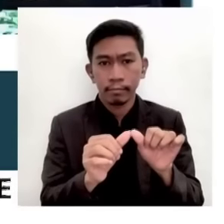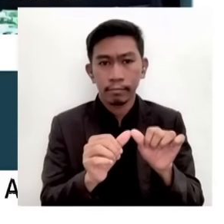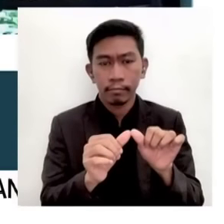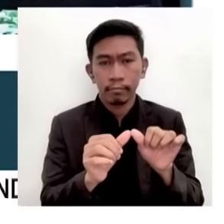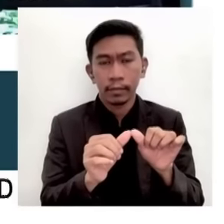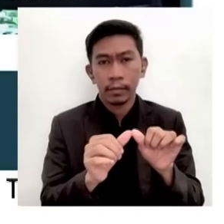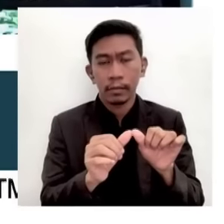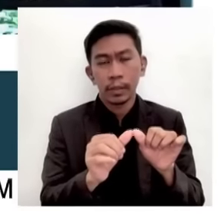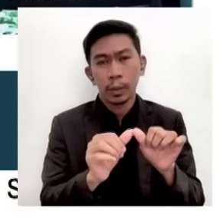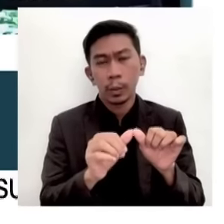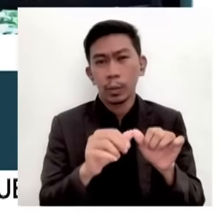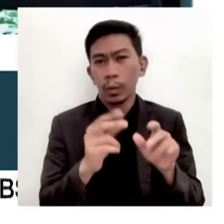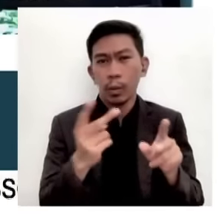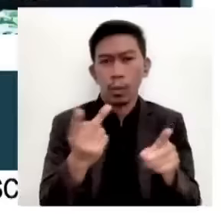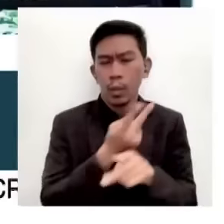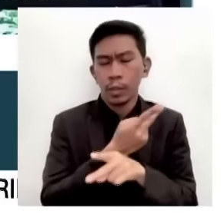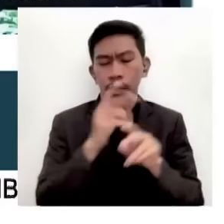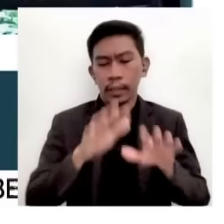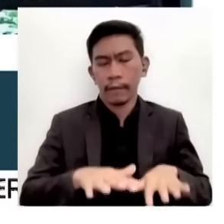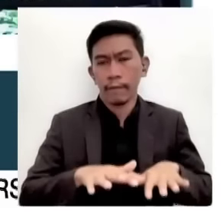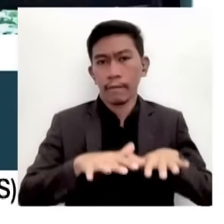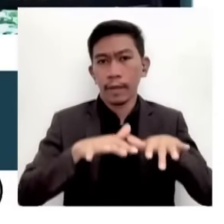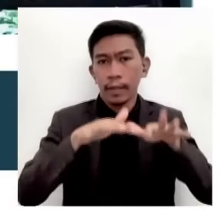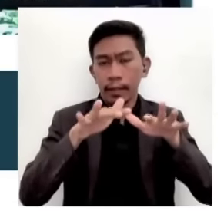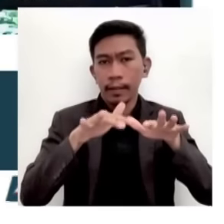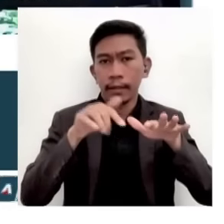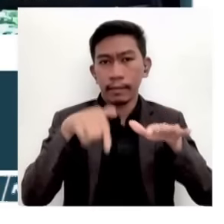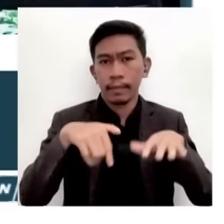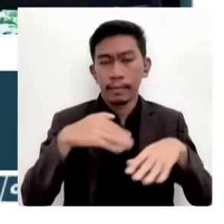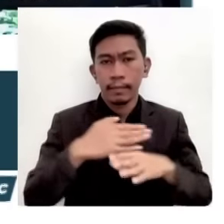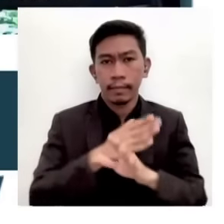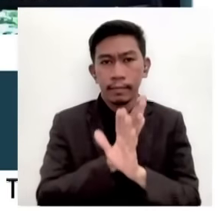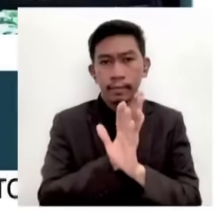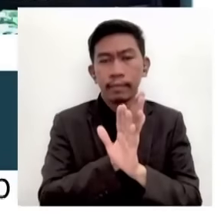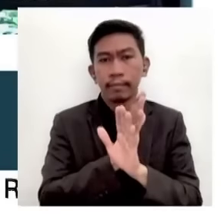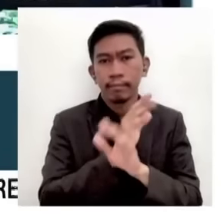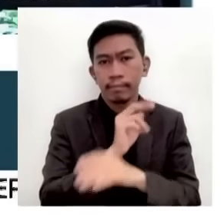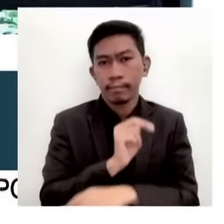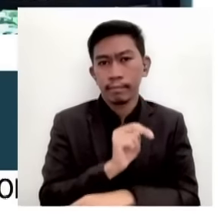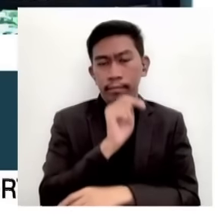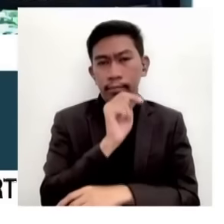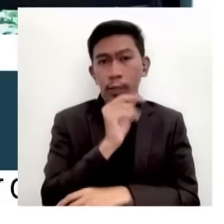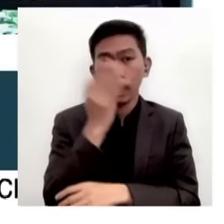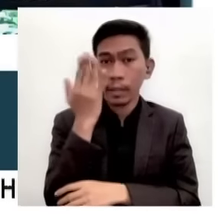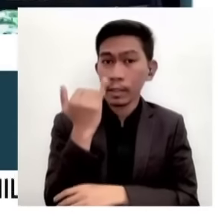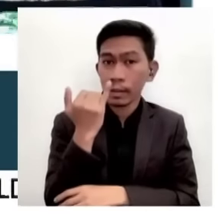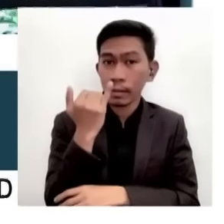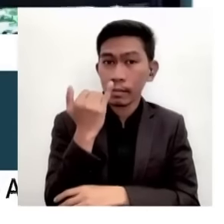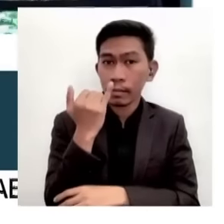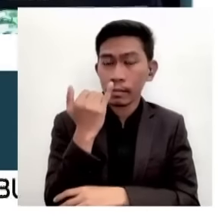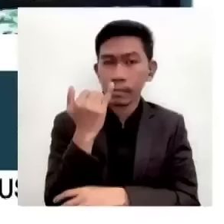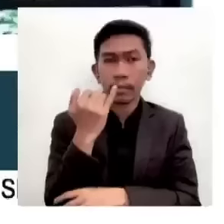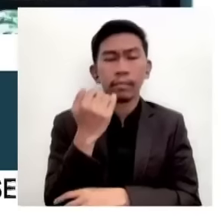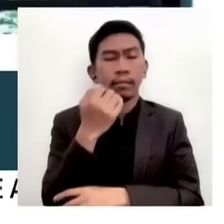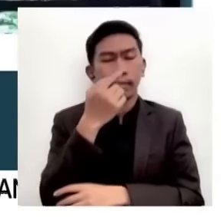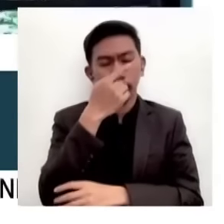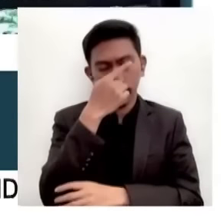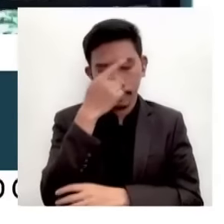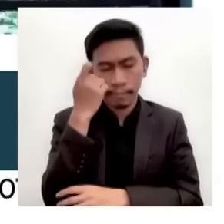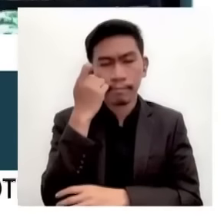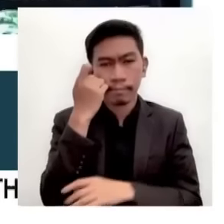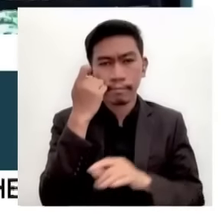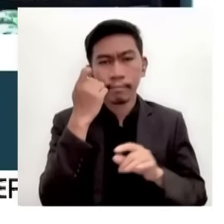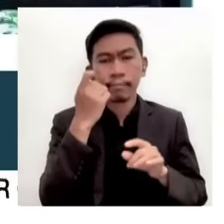Unprecedented yung flooding dito sa Davao del Norte. Why? Because when the